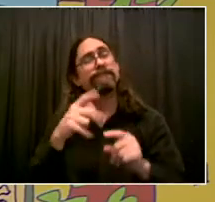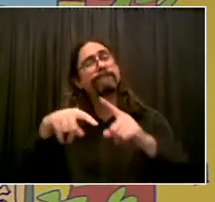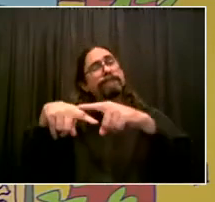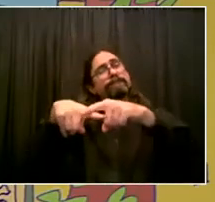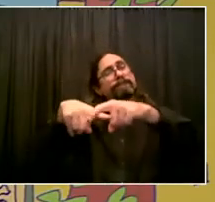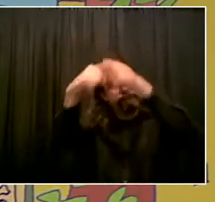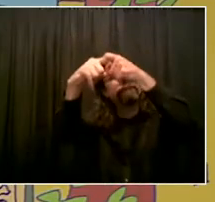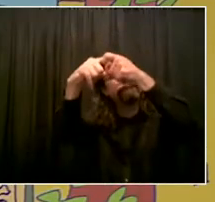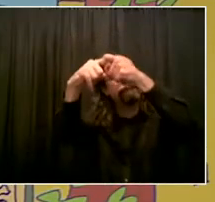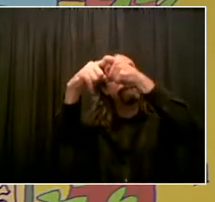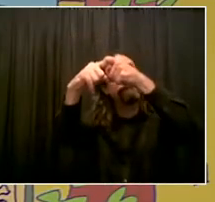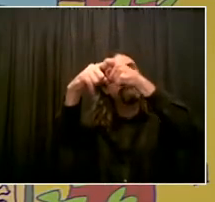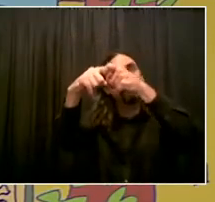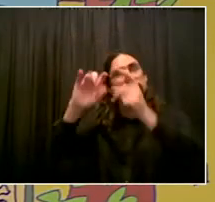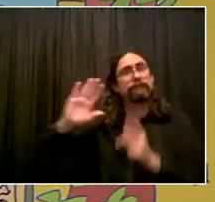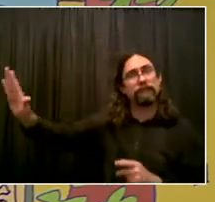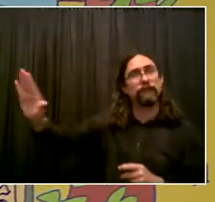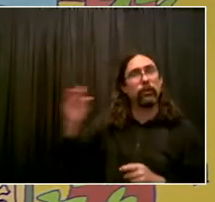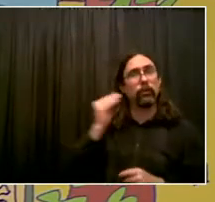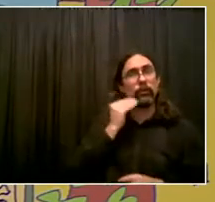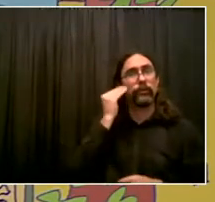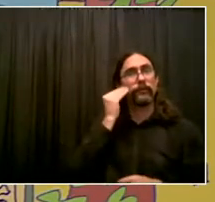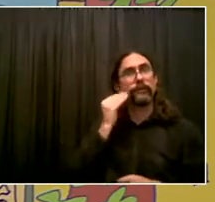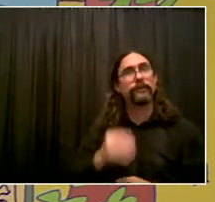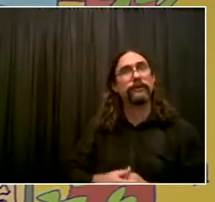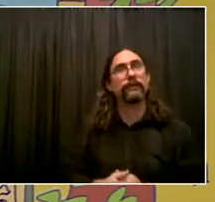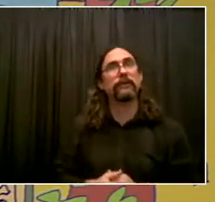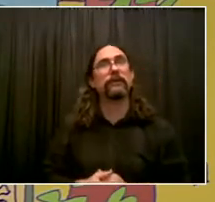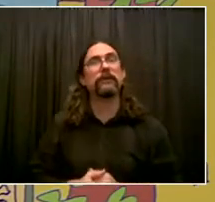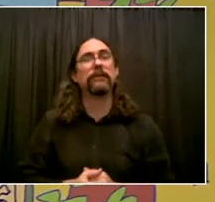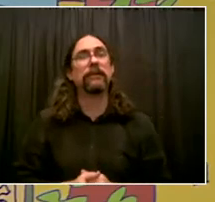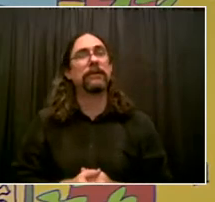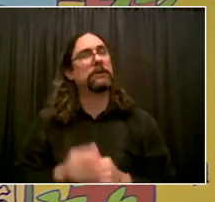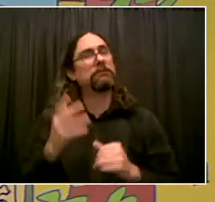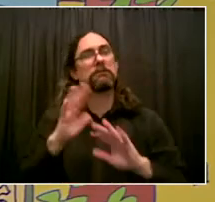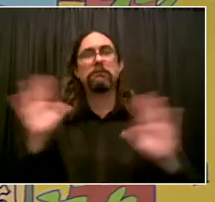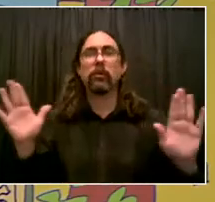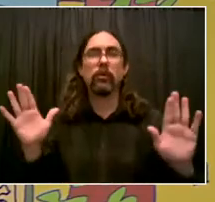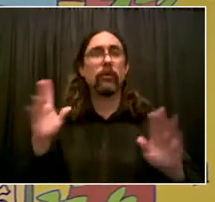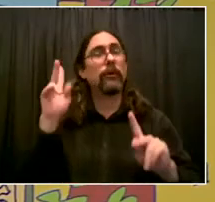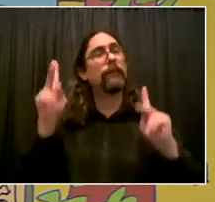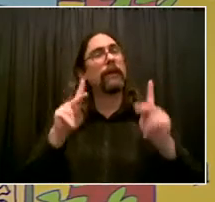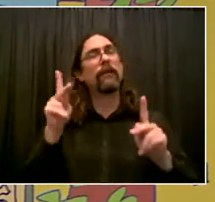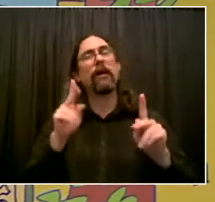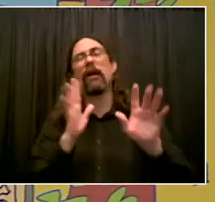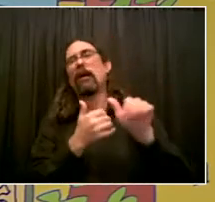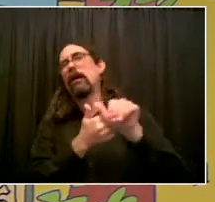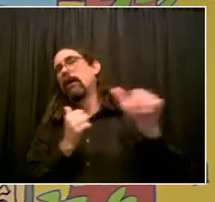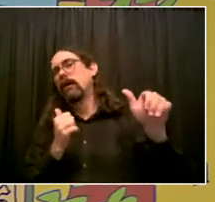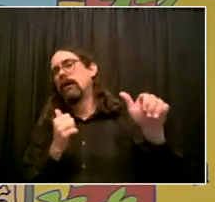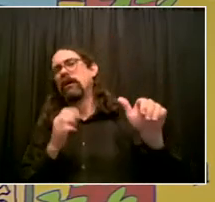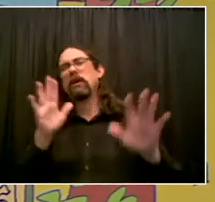folks who don't get vaccinated, sorry to say, they won't get paid. If they want to get paid, we need them to be vaccinated. Go ahead, James.